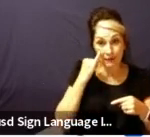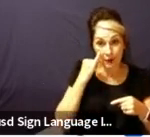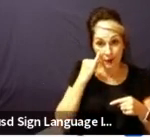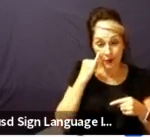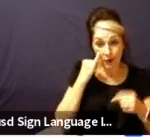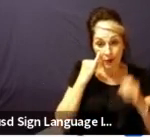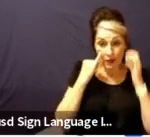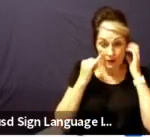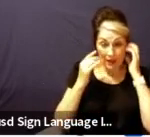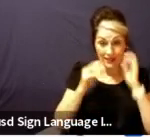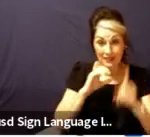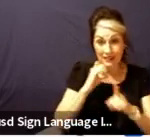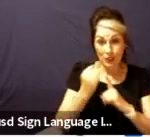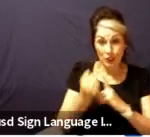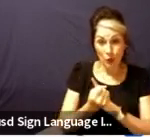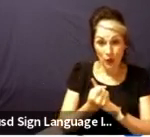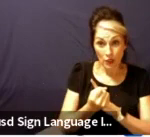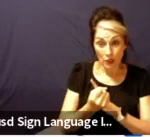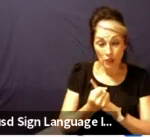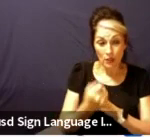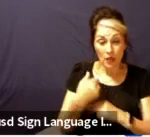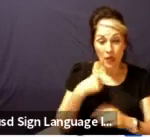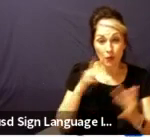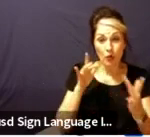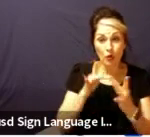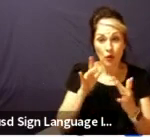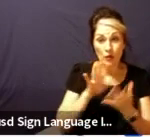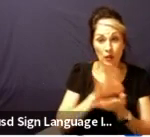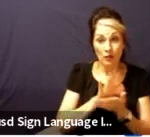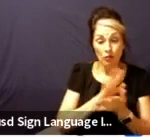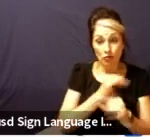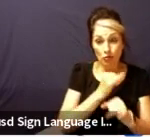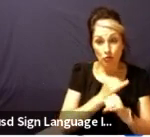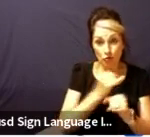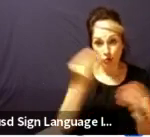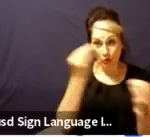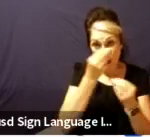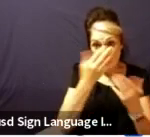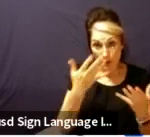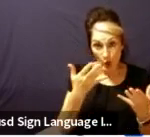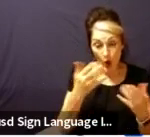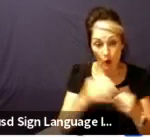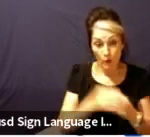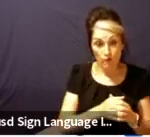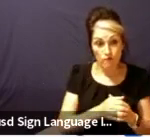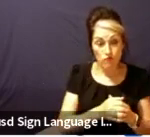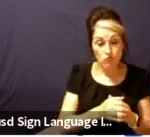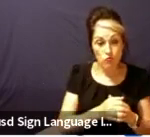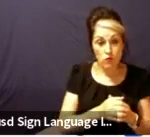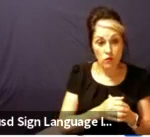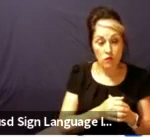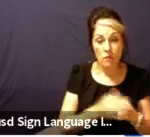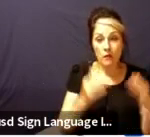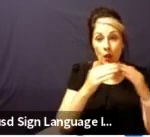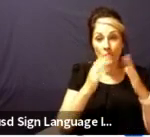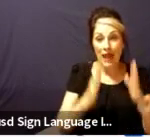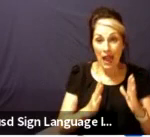if that's the situation, then I would contact the school site to let them know that on the